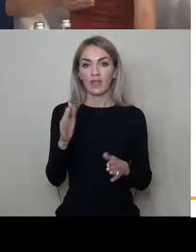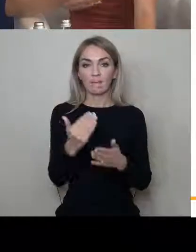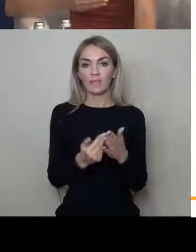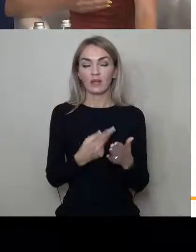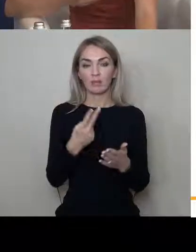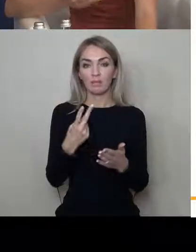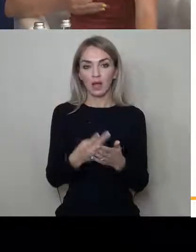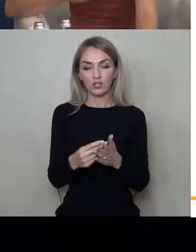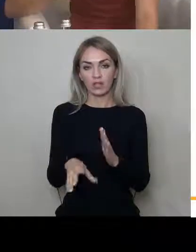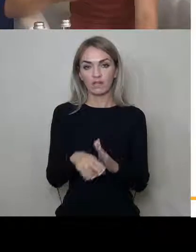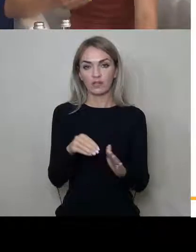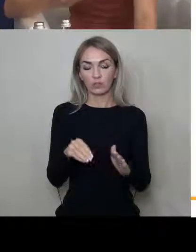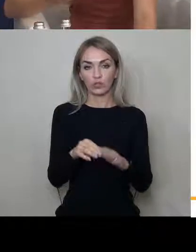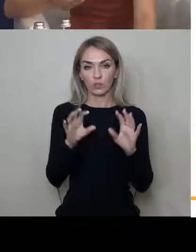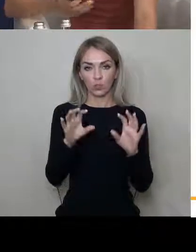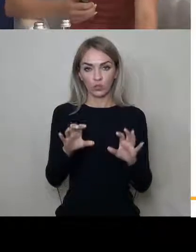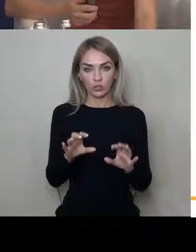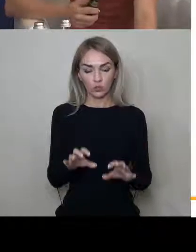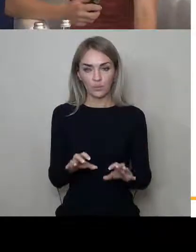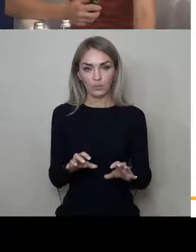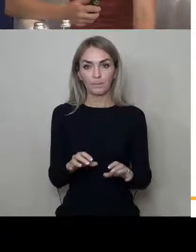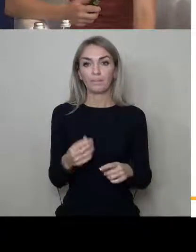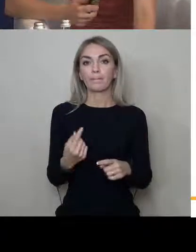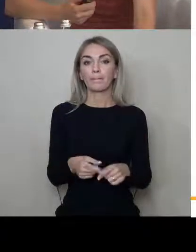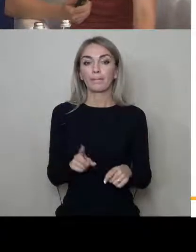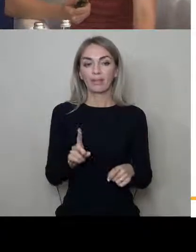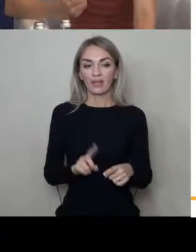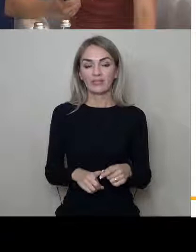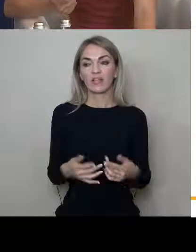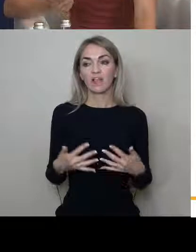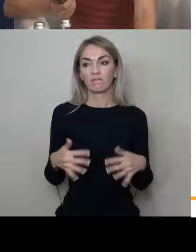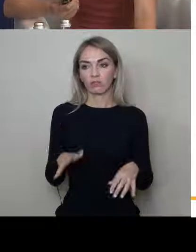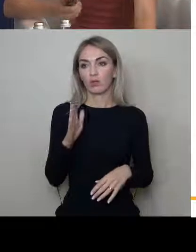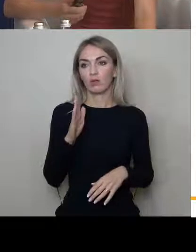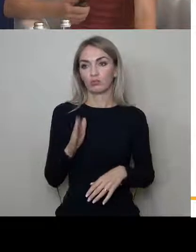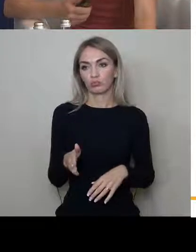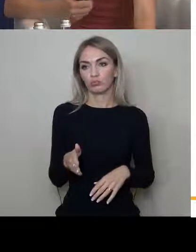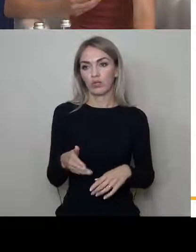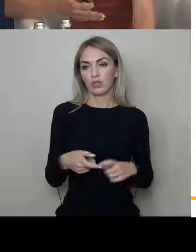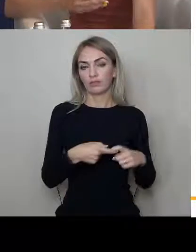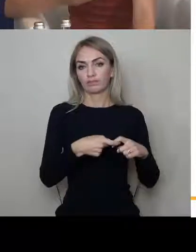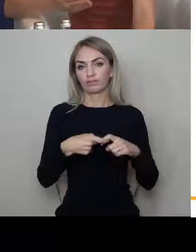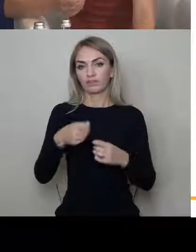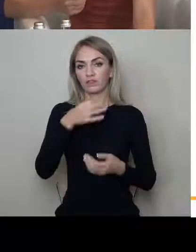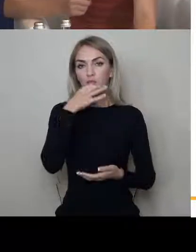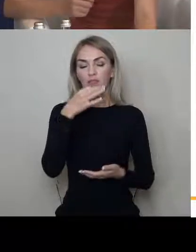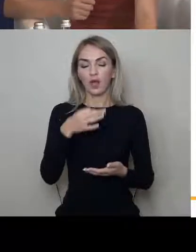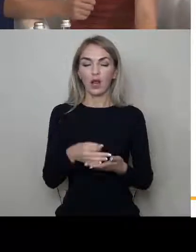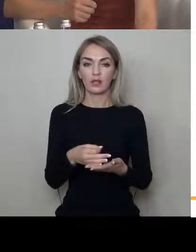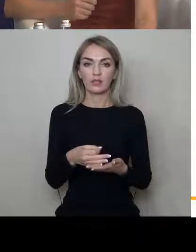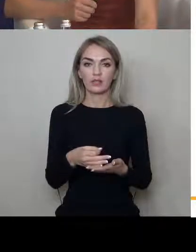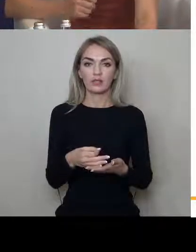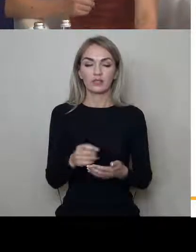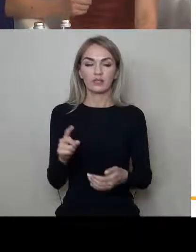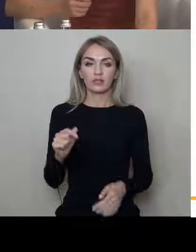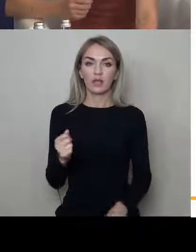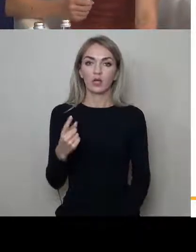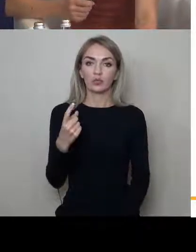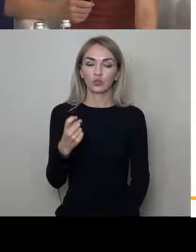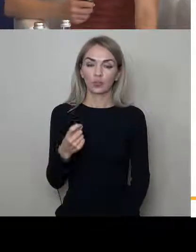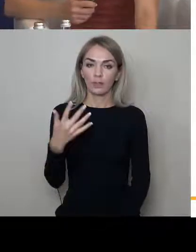therefore take it that if there is a signature or the number that was entered into the